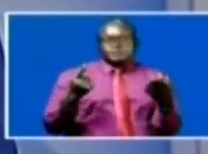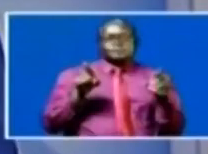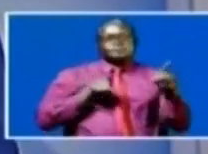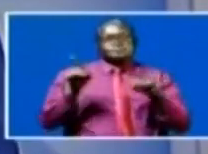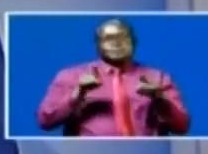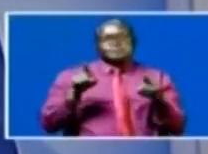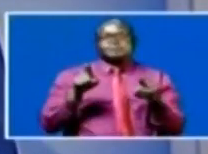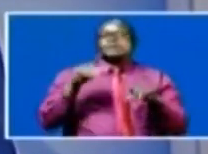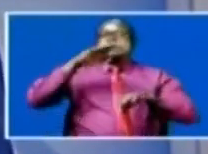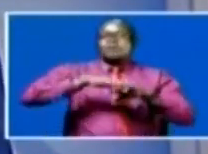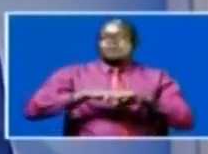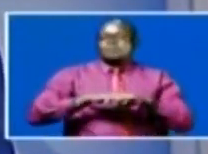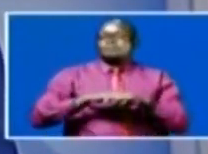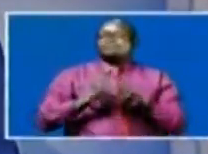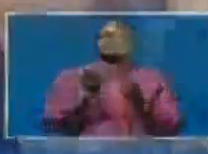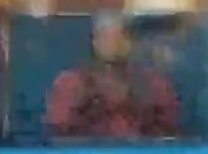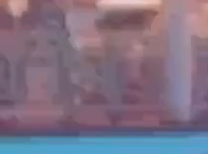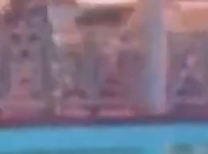Dinner on the Ferry.